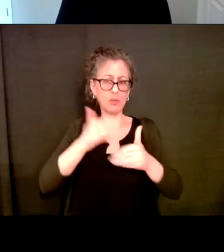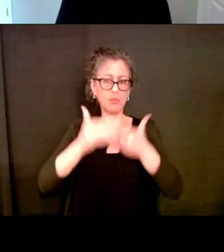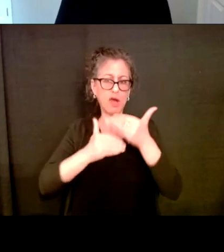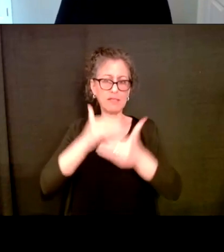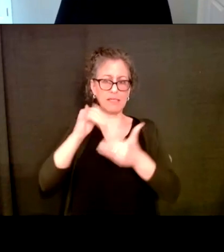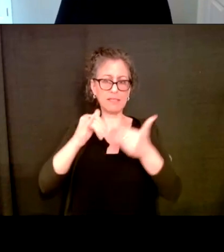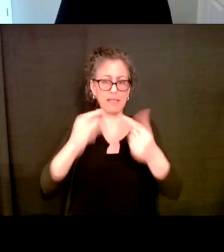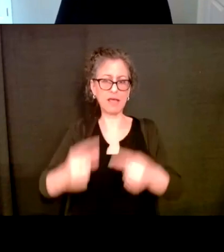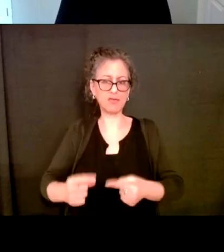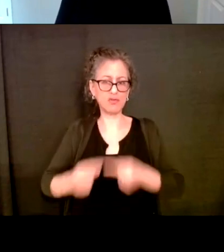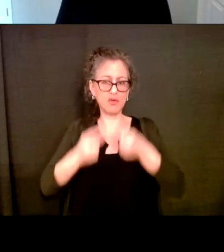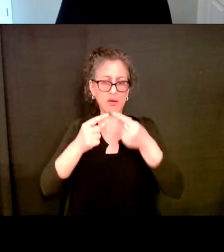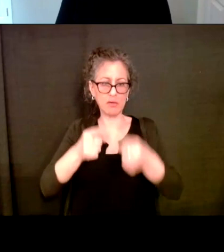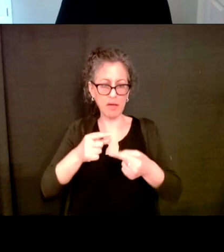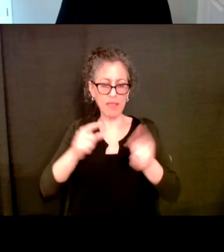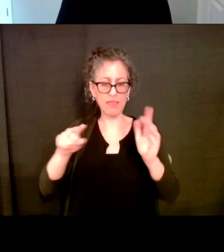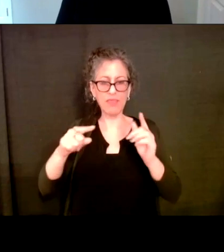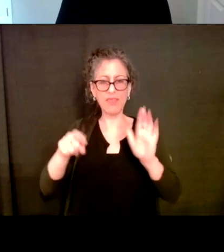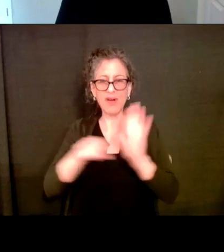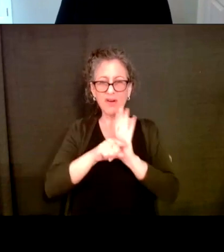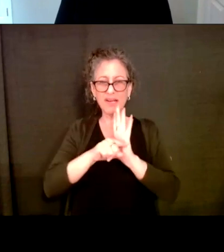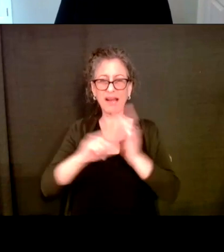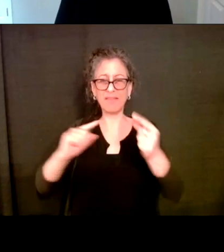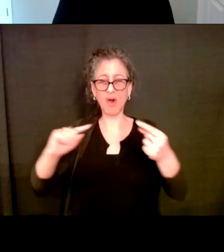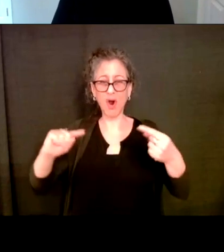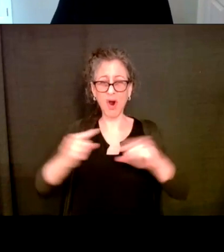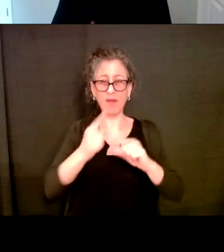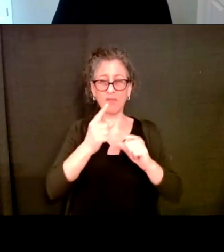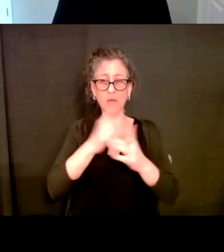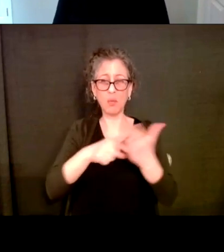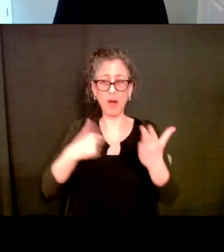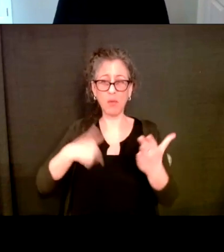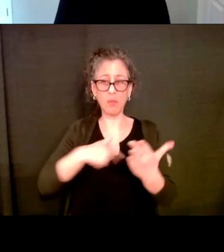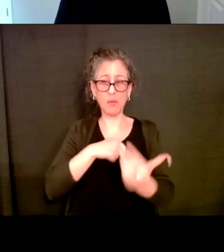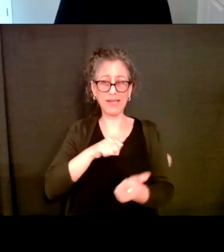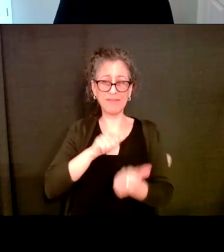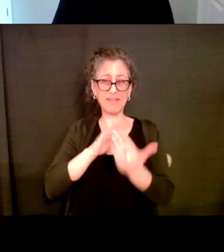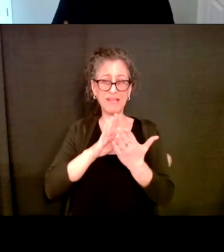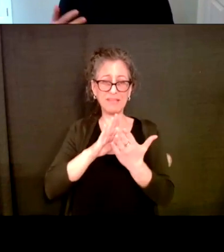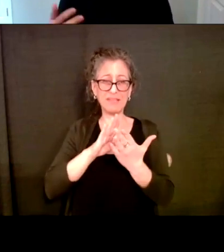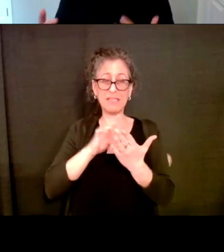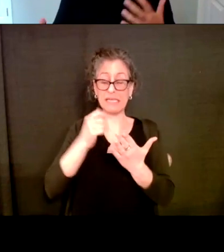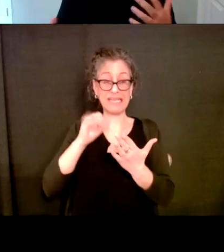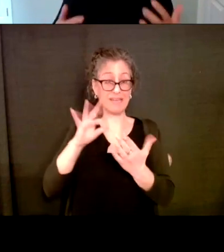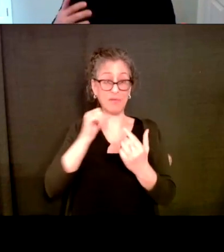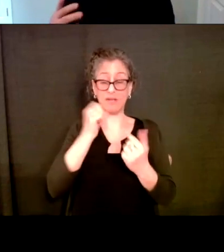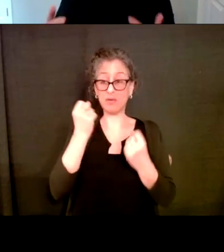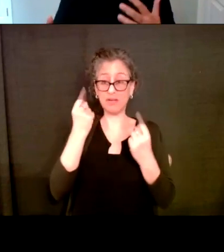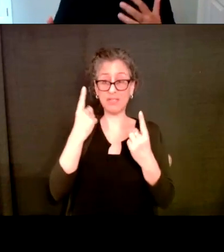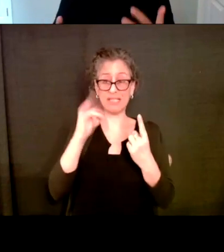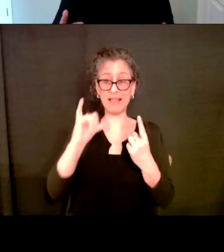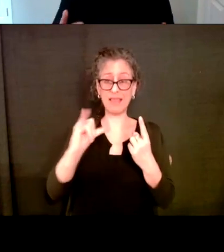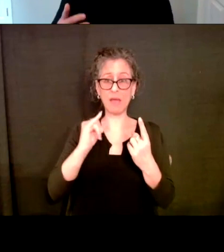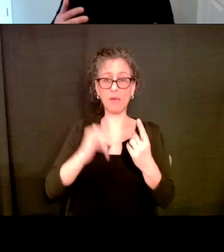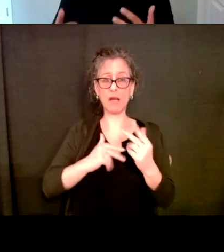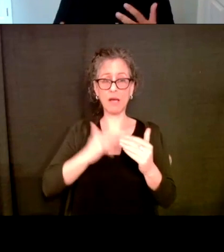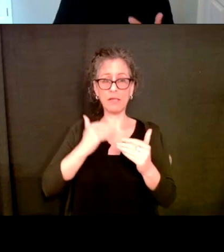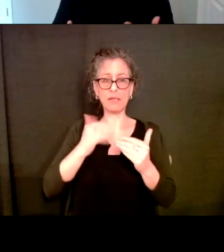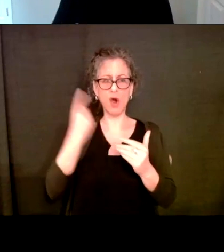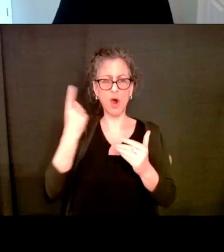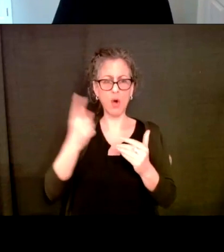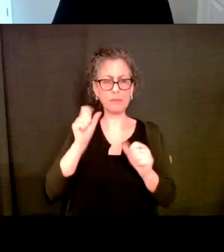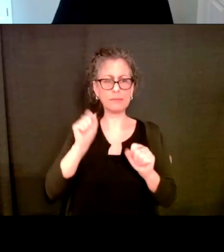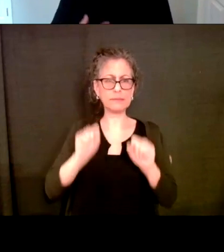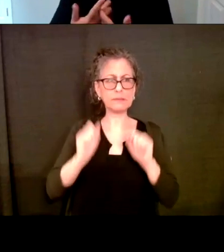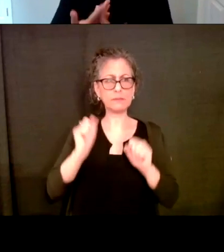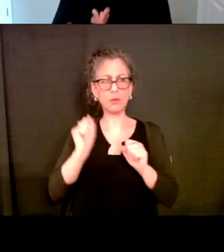hardship, the harmful things that we've encountered. Because if we can't make sense of it, we kind of walk through life questioning and